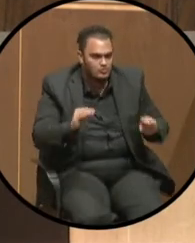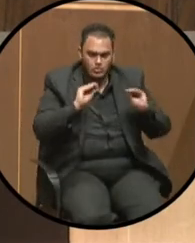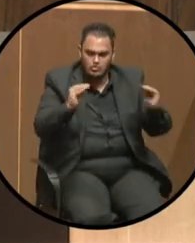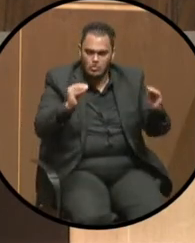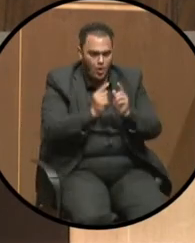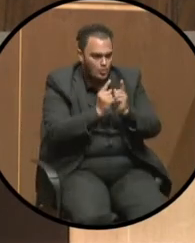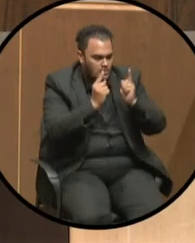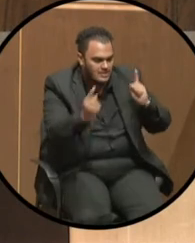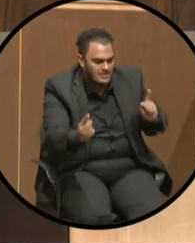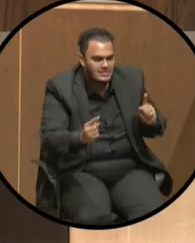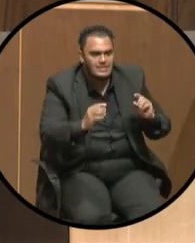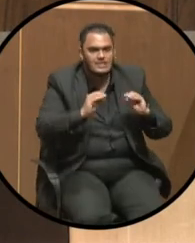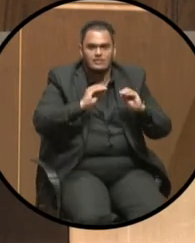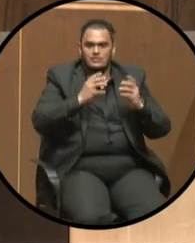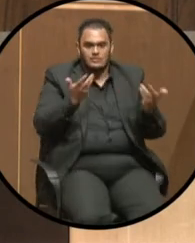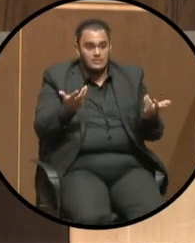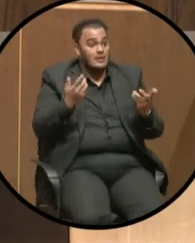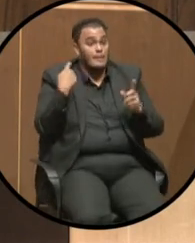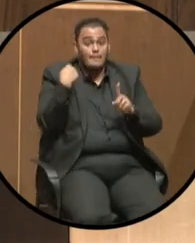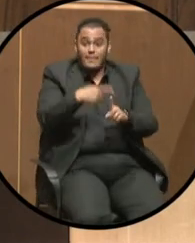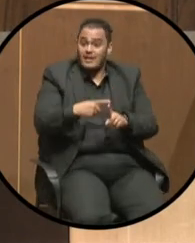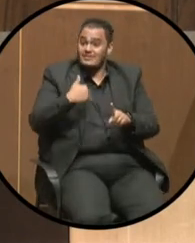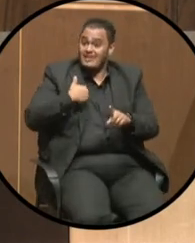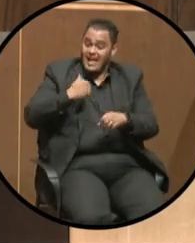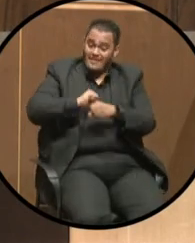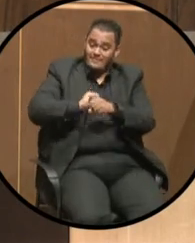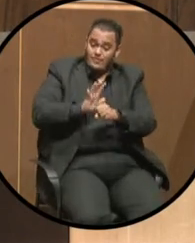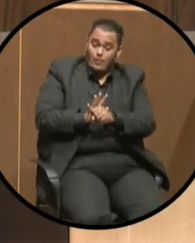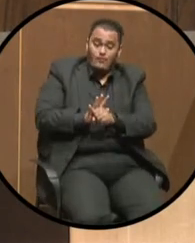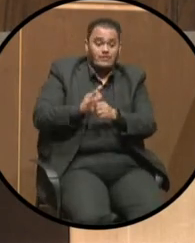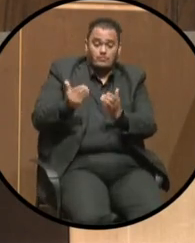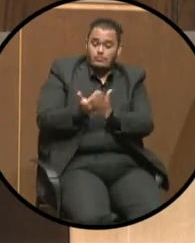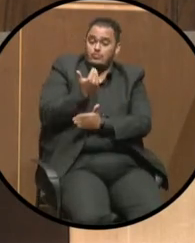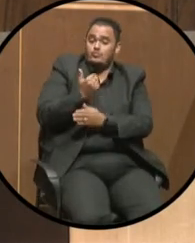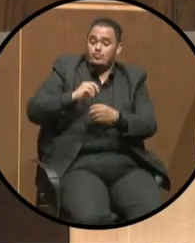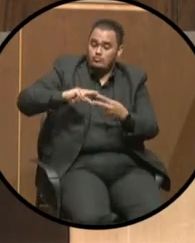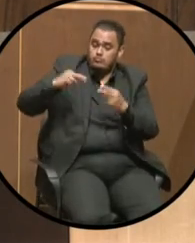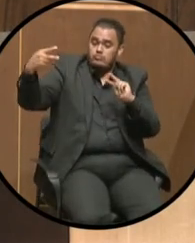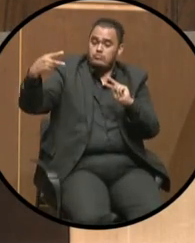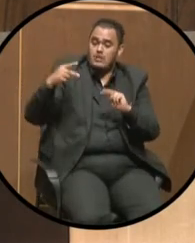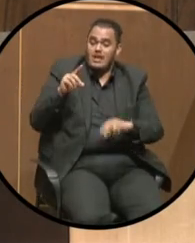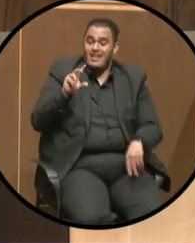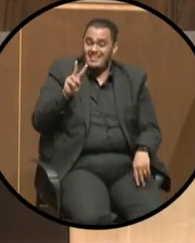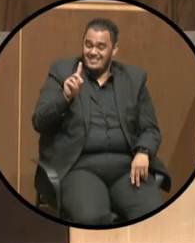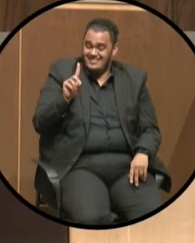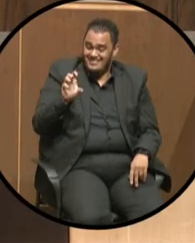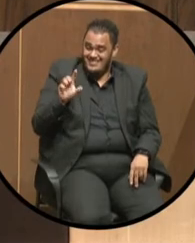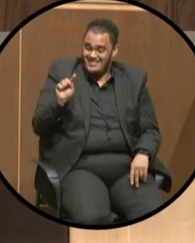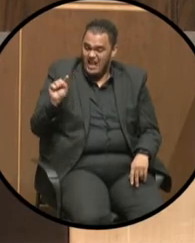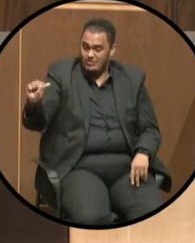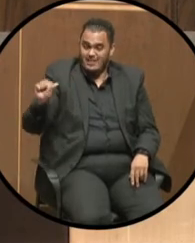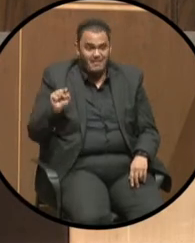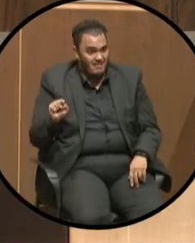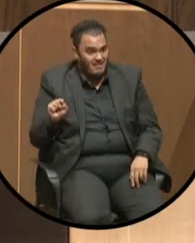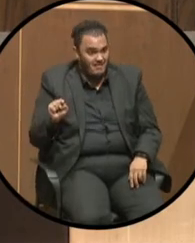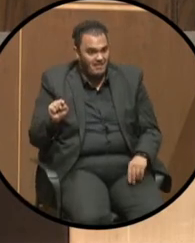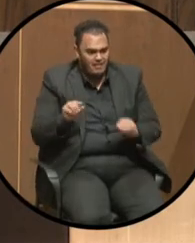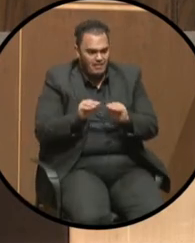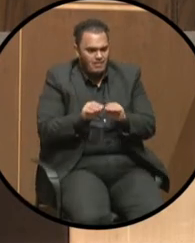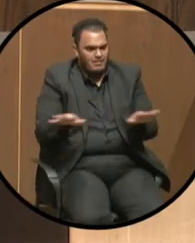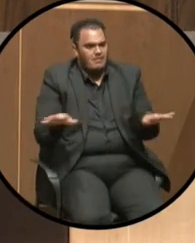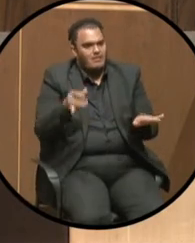and there's a highly contagious COVID Delta variant. To me, making masks optional when schools open